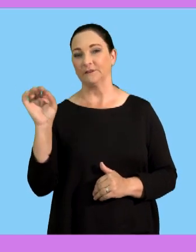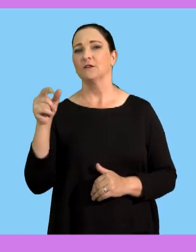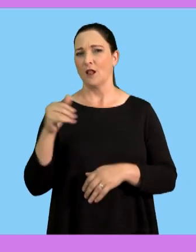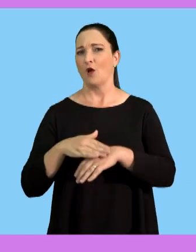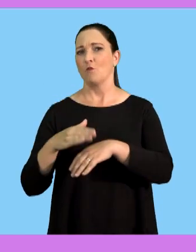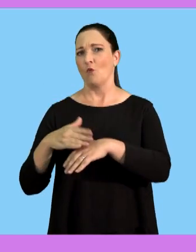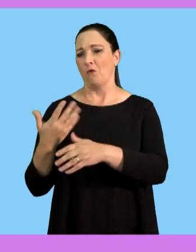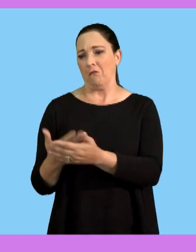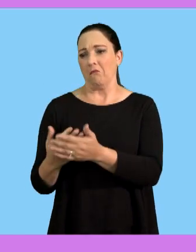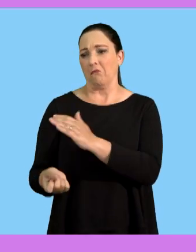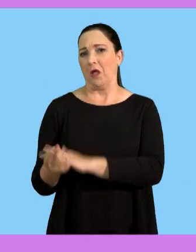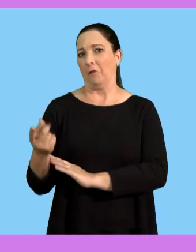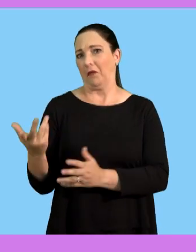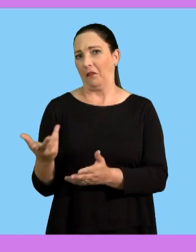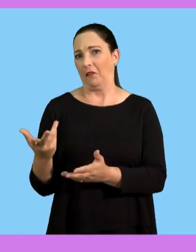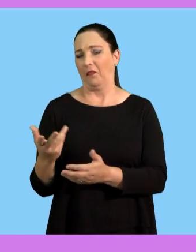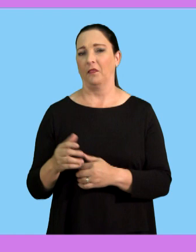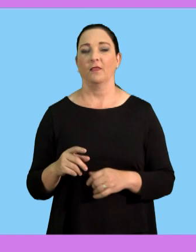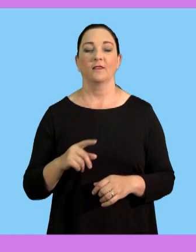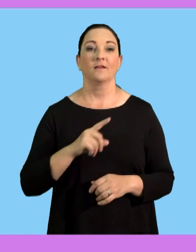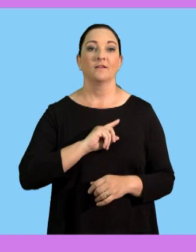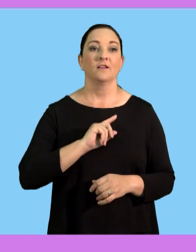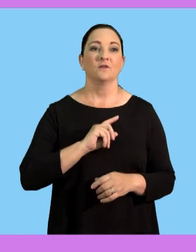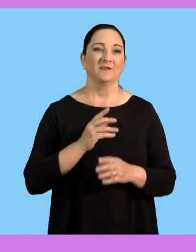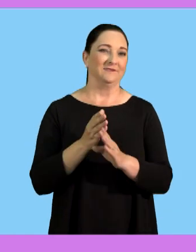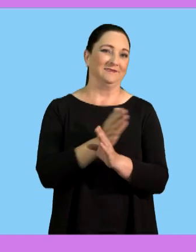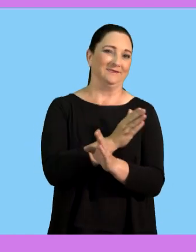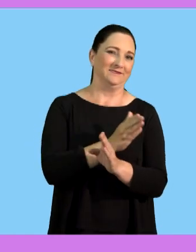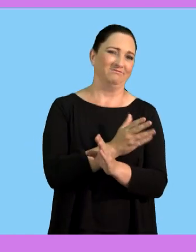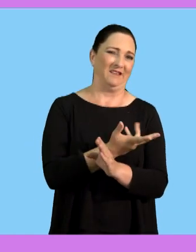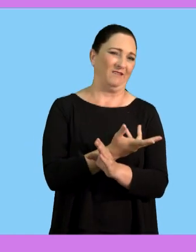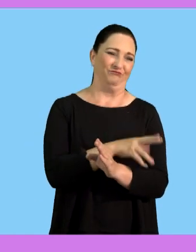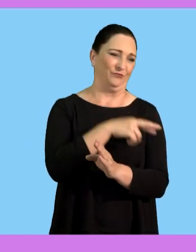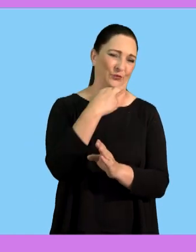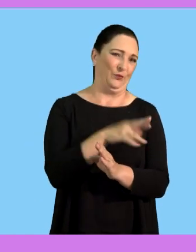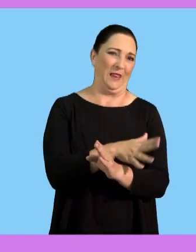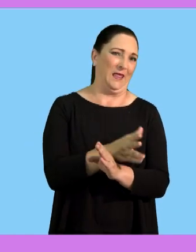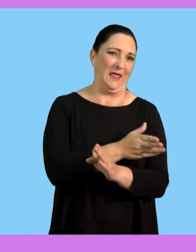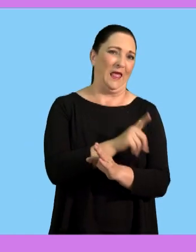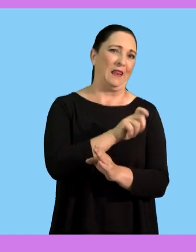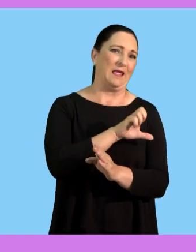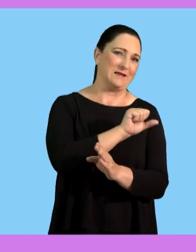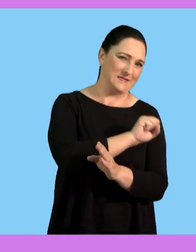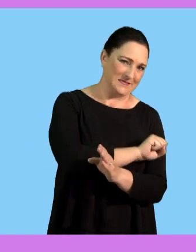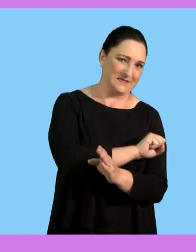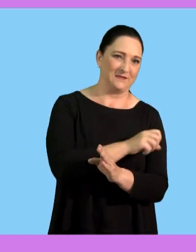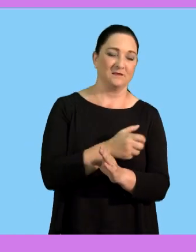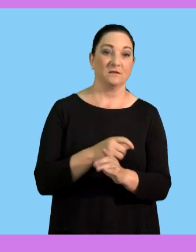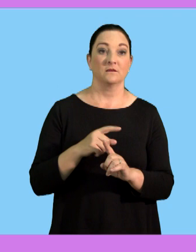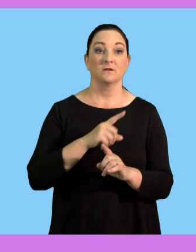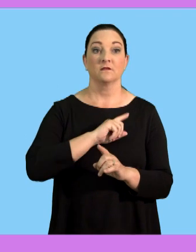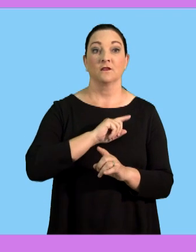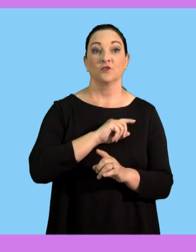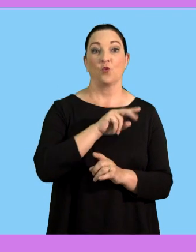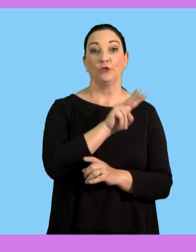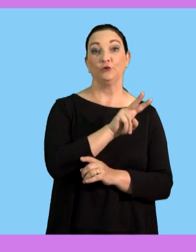it's more likely for something to happen. Okay, here we'll say it's less likely, right? So if you look at 25%,